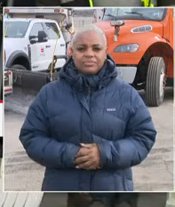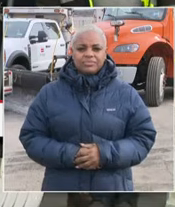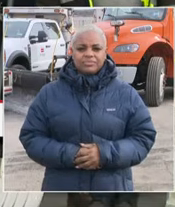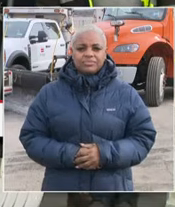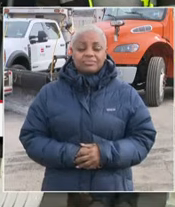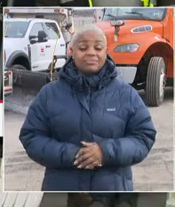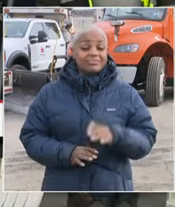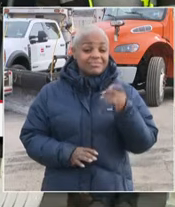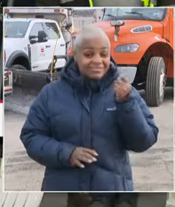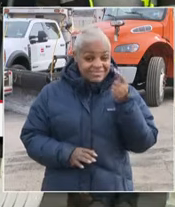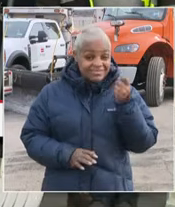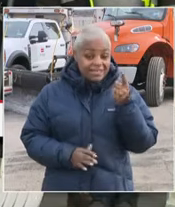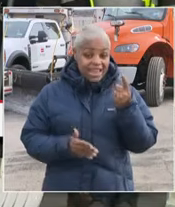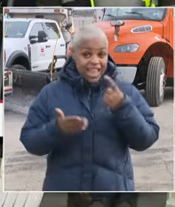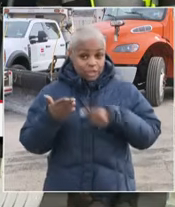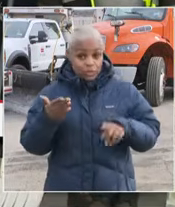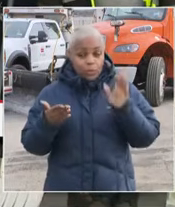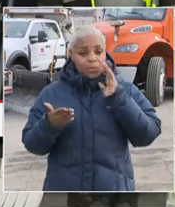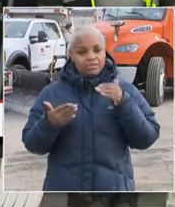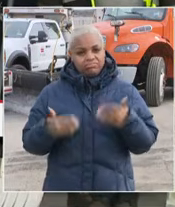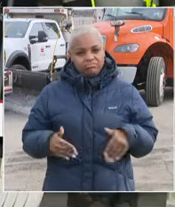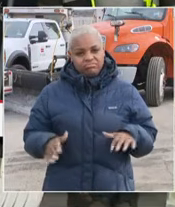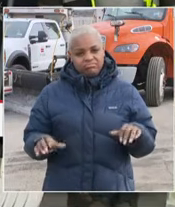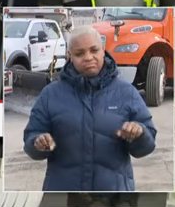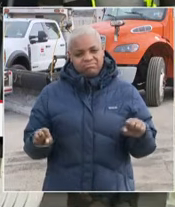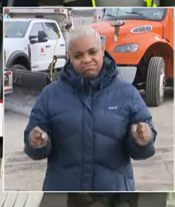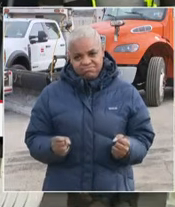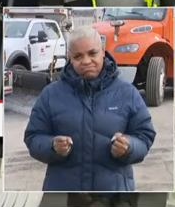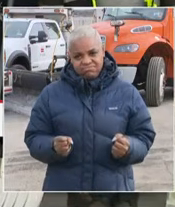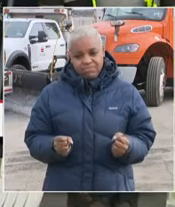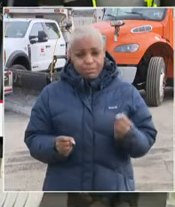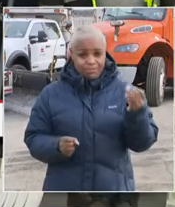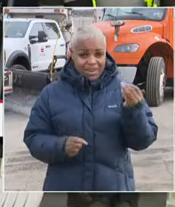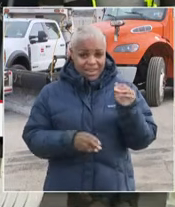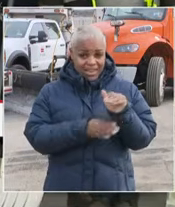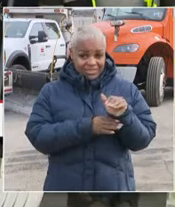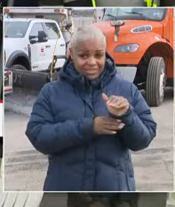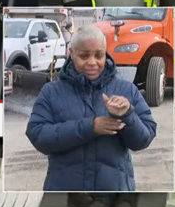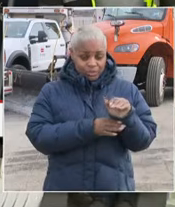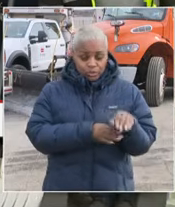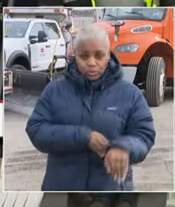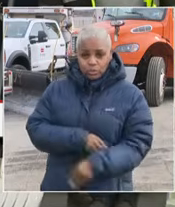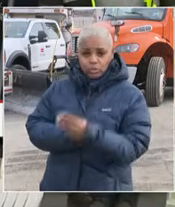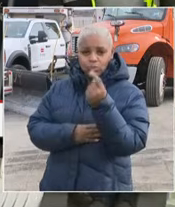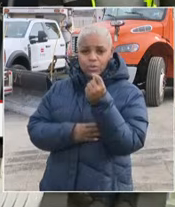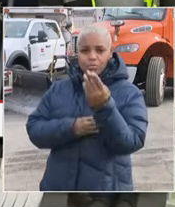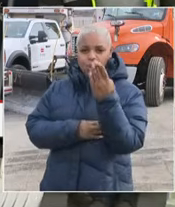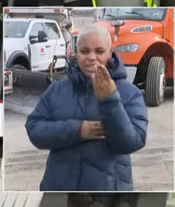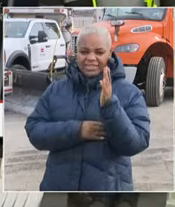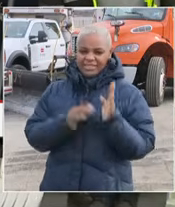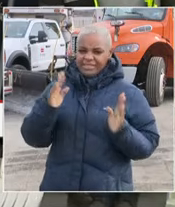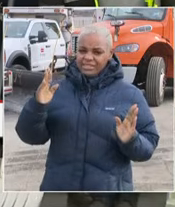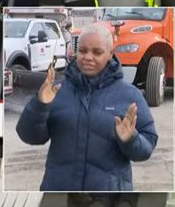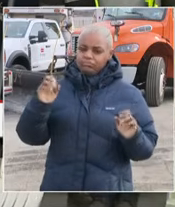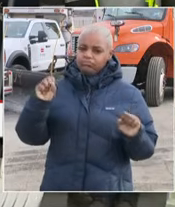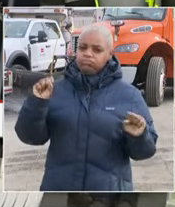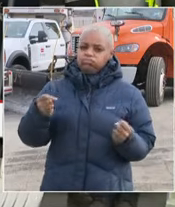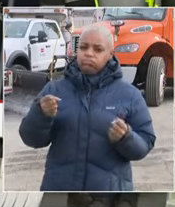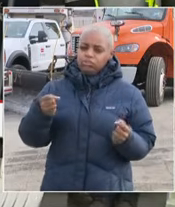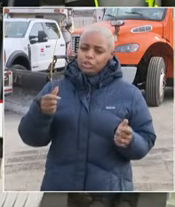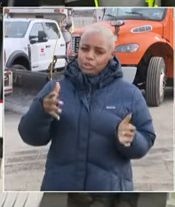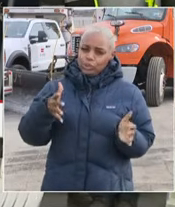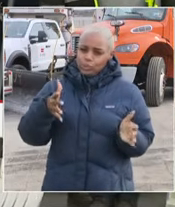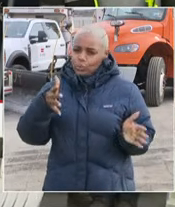cold week. On Monday night into Tuesday morning, we are expecting wind chills to be